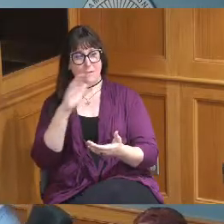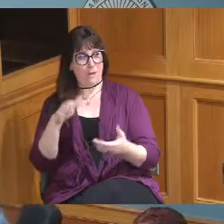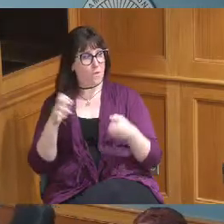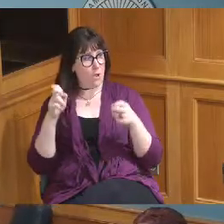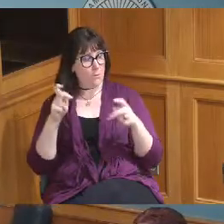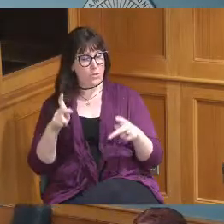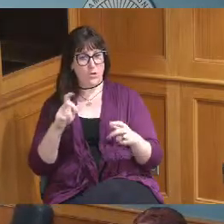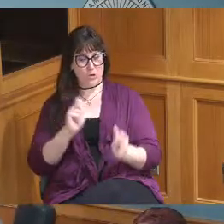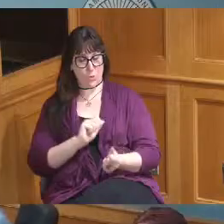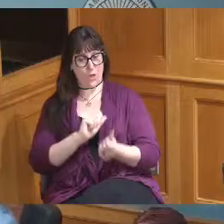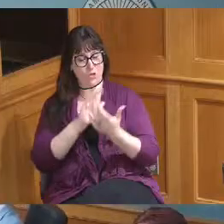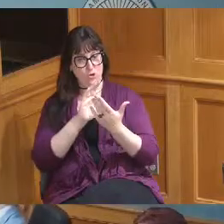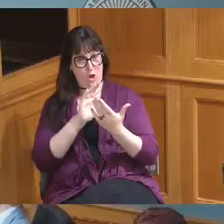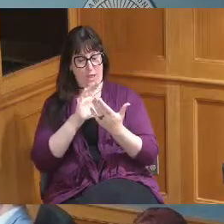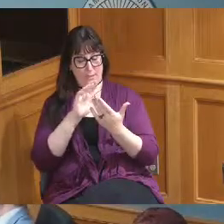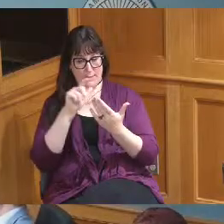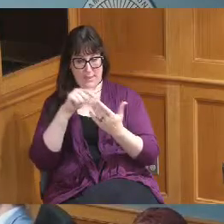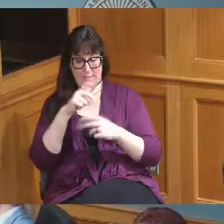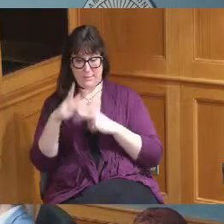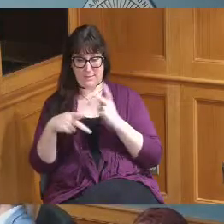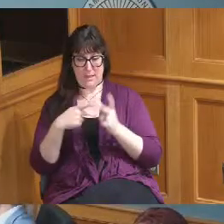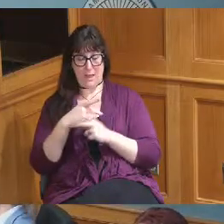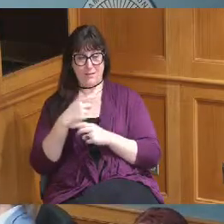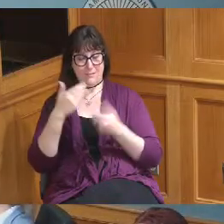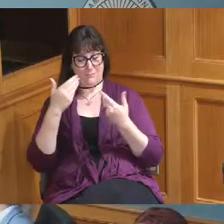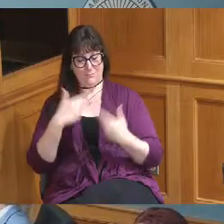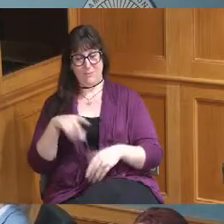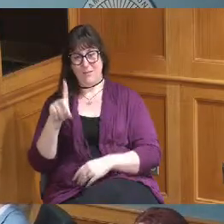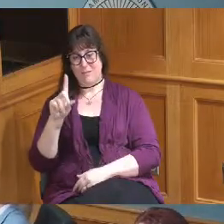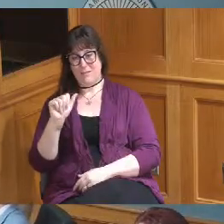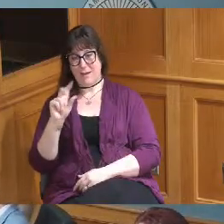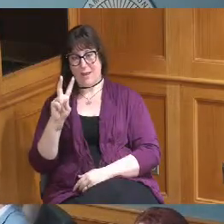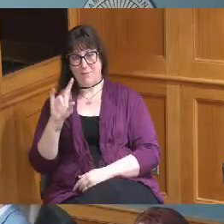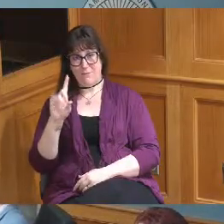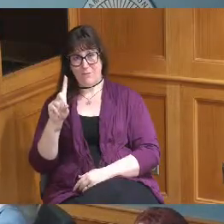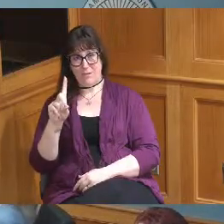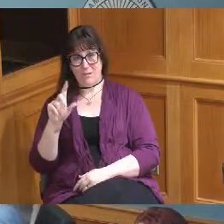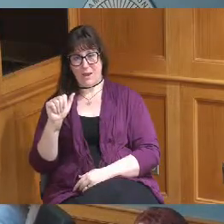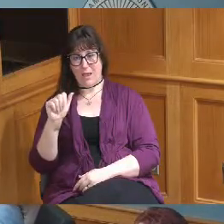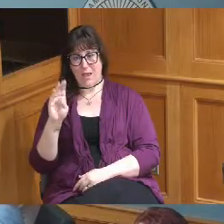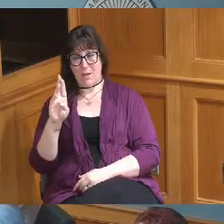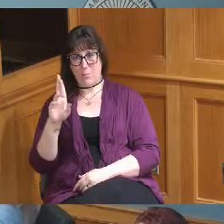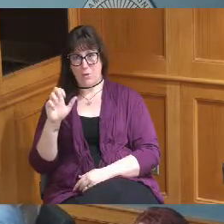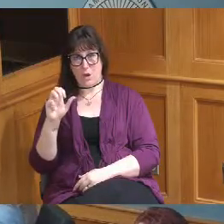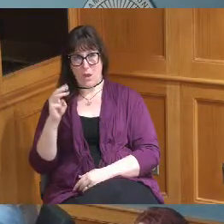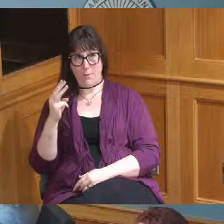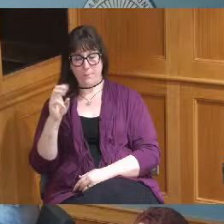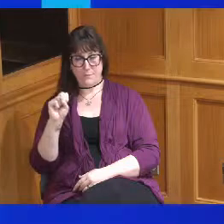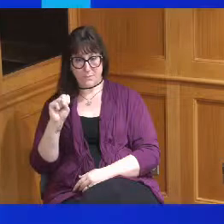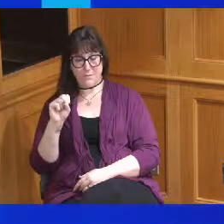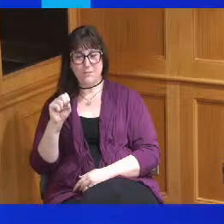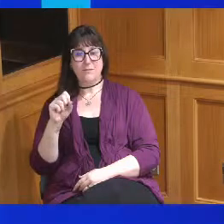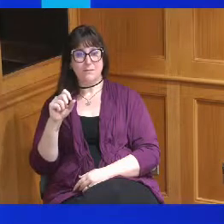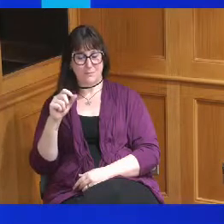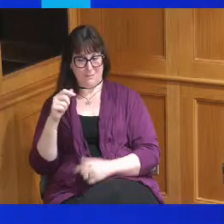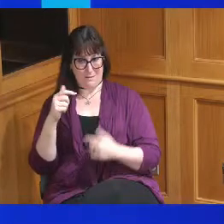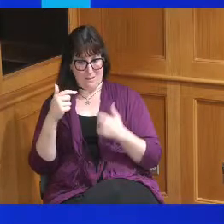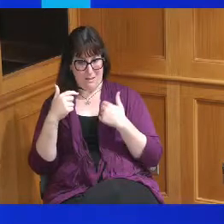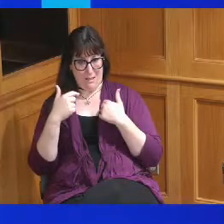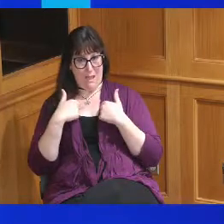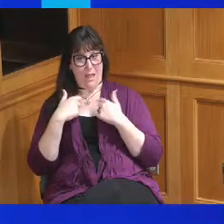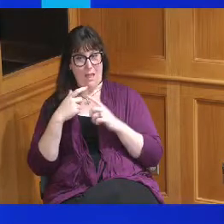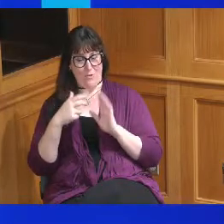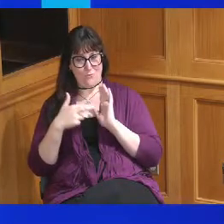really address you in this forum. I'm David Abrams. I represent Inner Circle Sports. We are a boutique investment